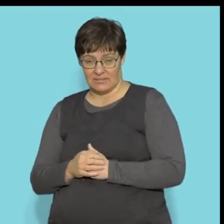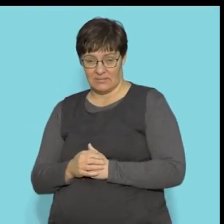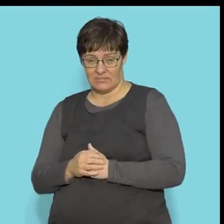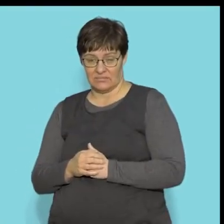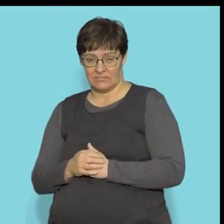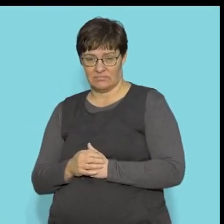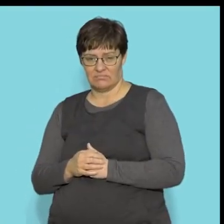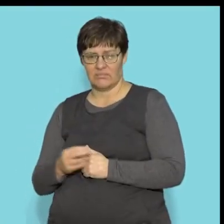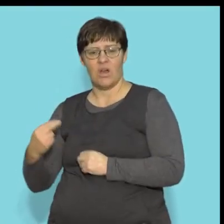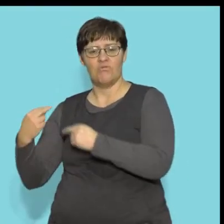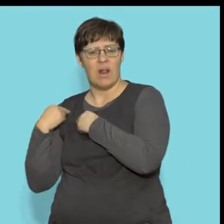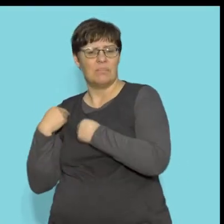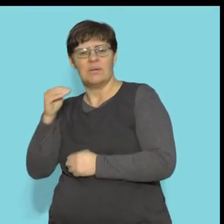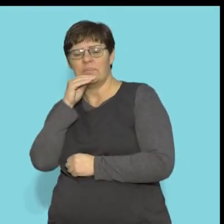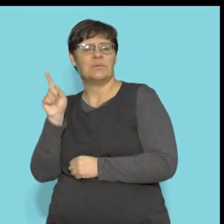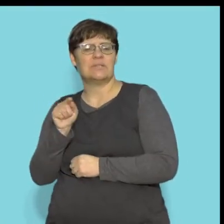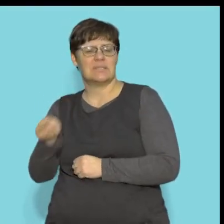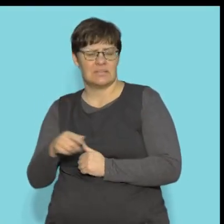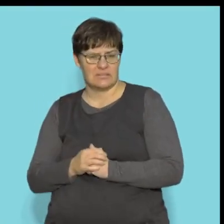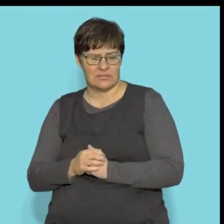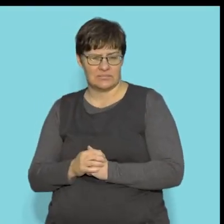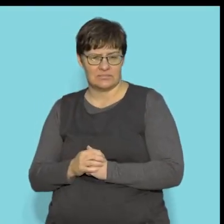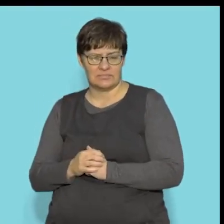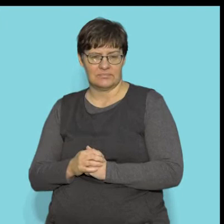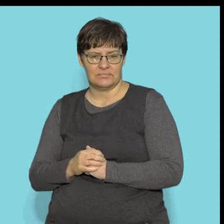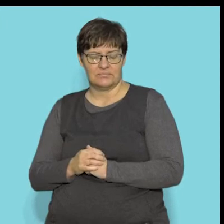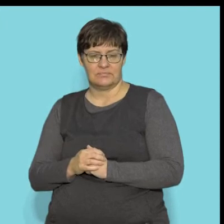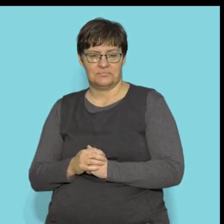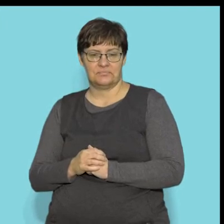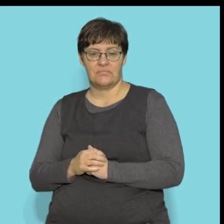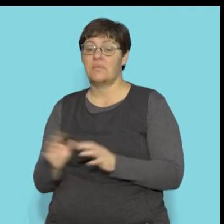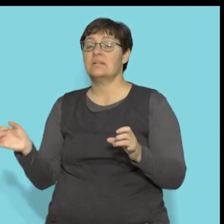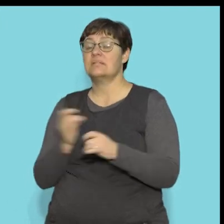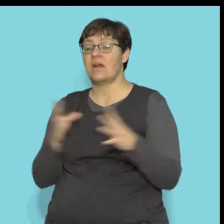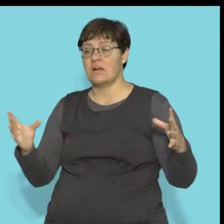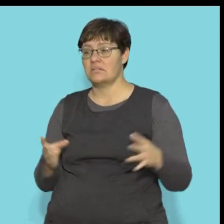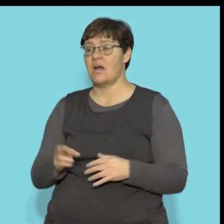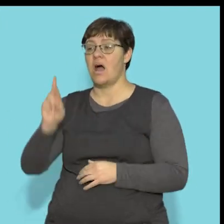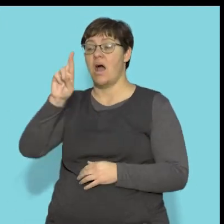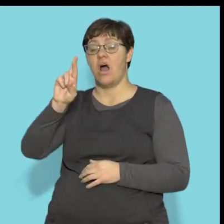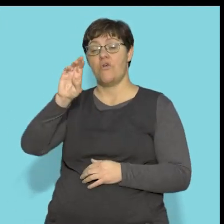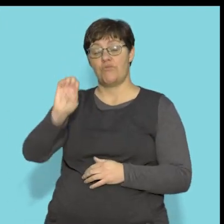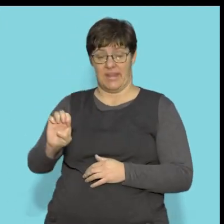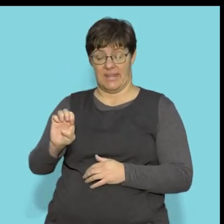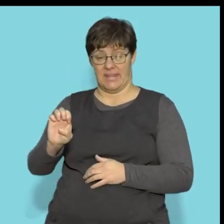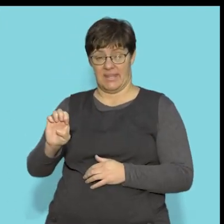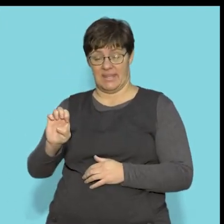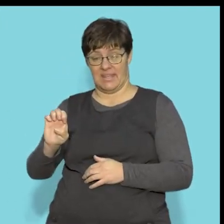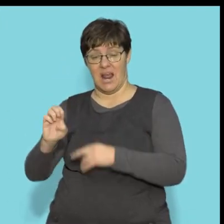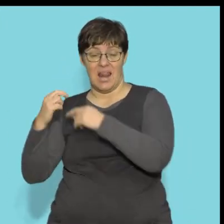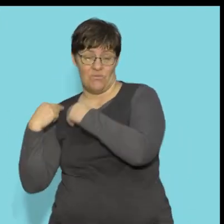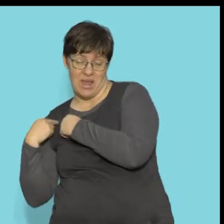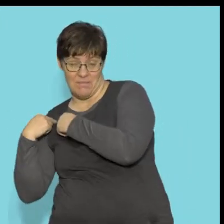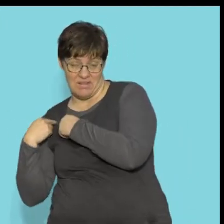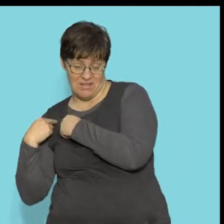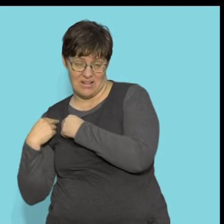does that mean? Well, I want you to look at the reliability starting with RE, and I'm going to